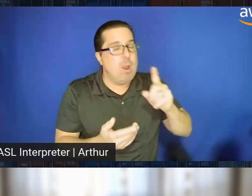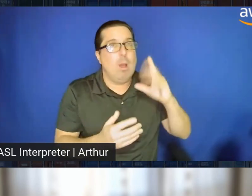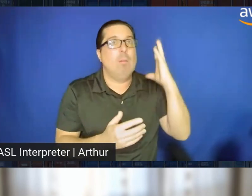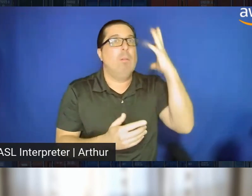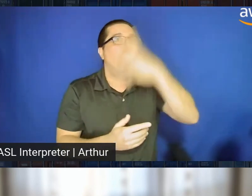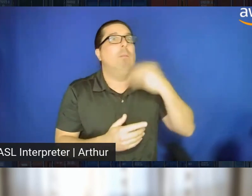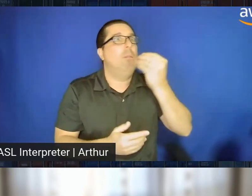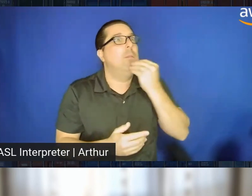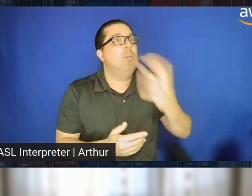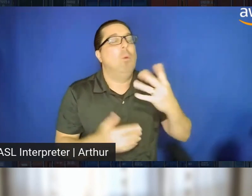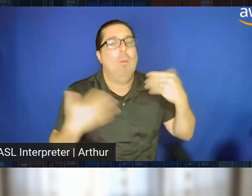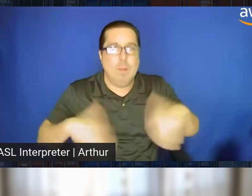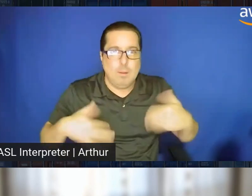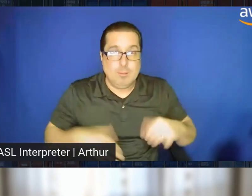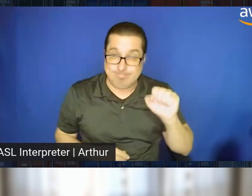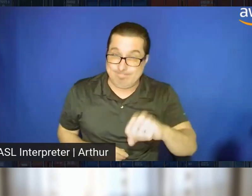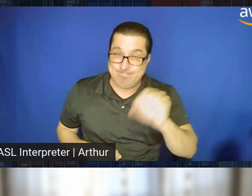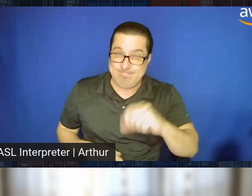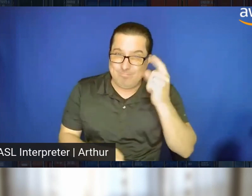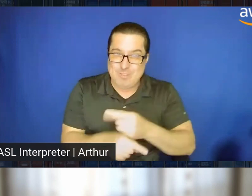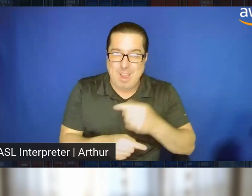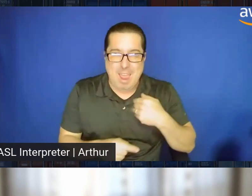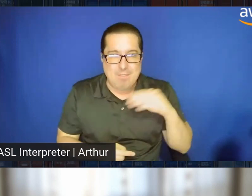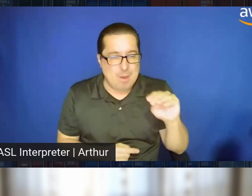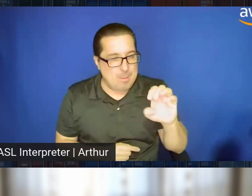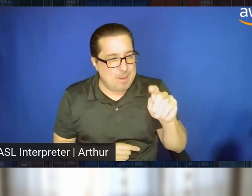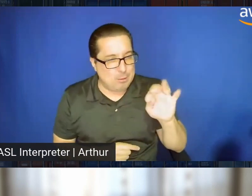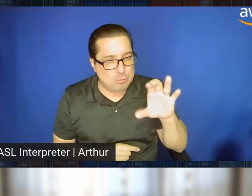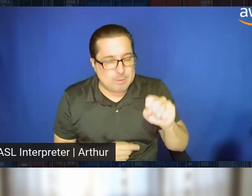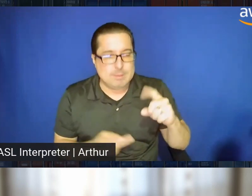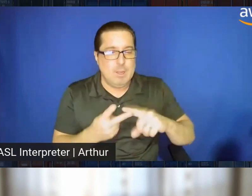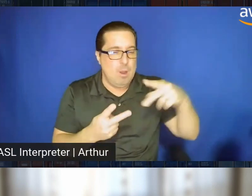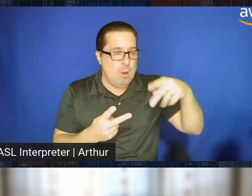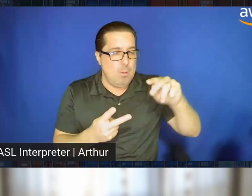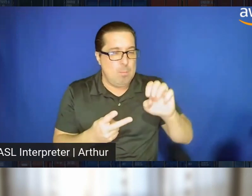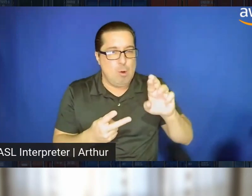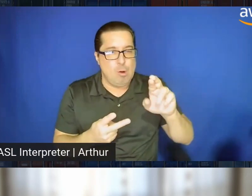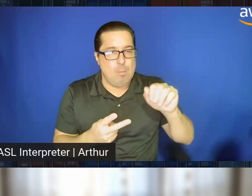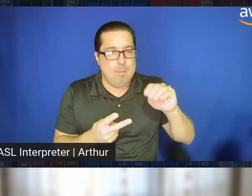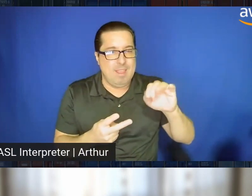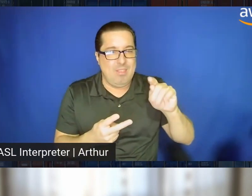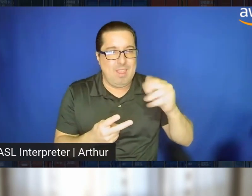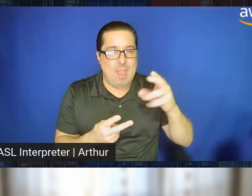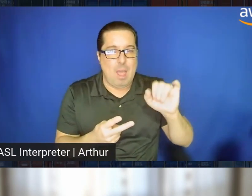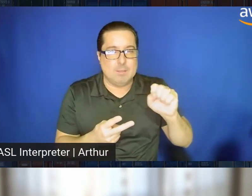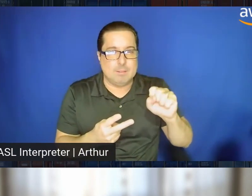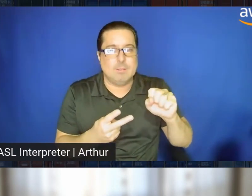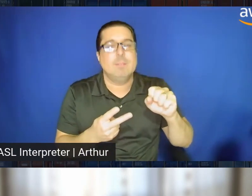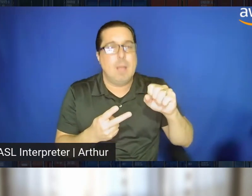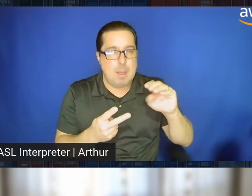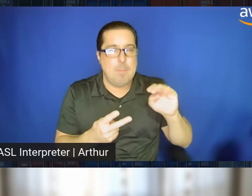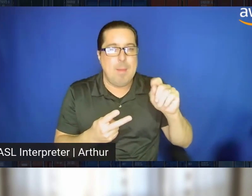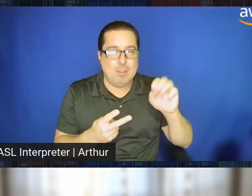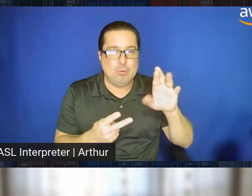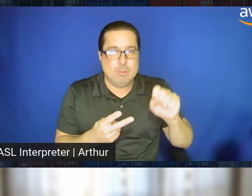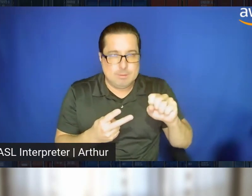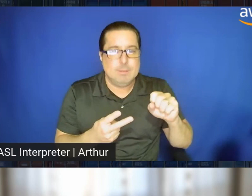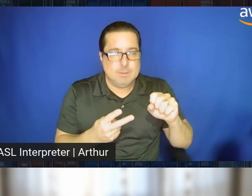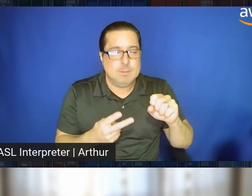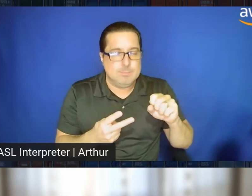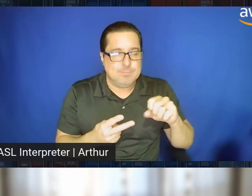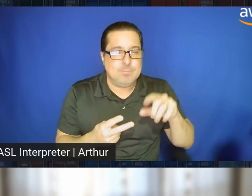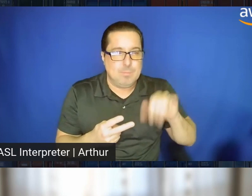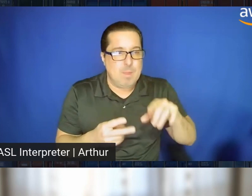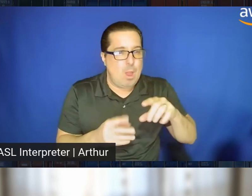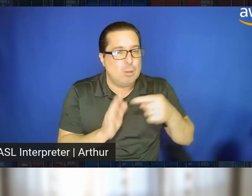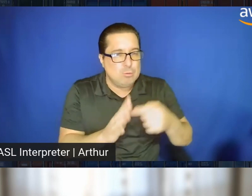great, metrics. We've got Prometheus metrics measuring all sorts of interesting points. So we can, show you